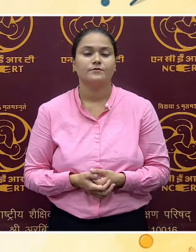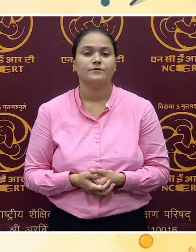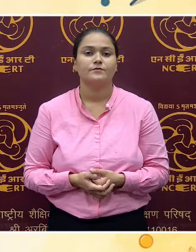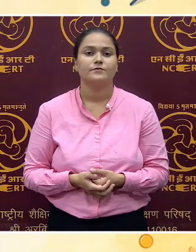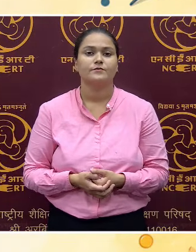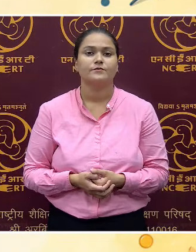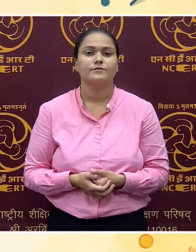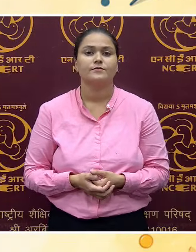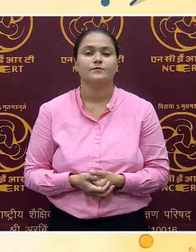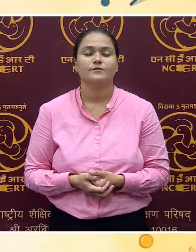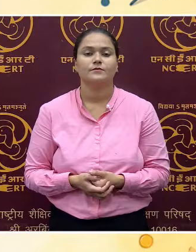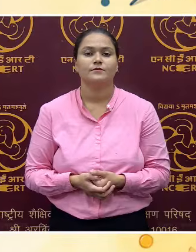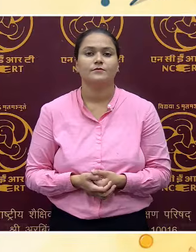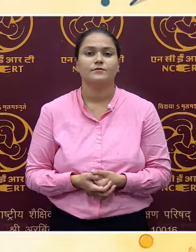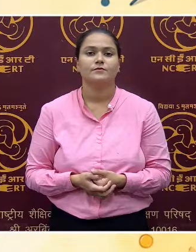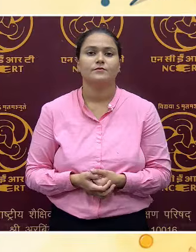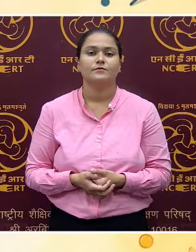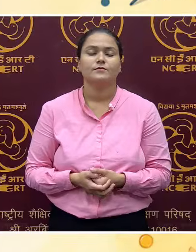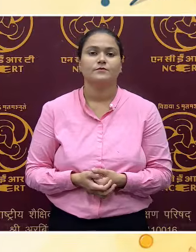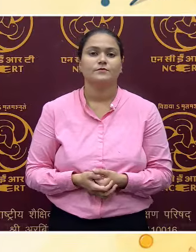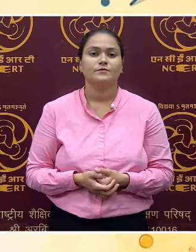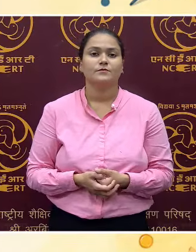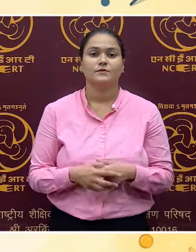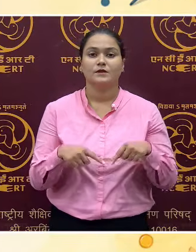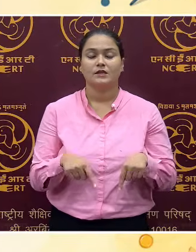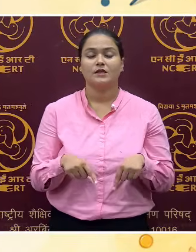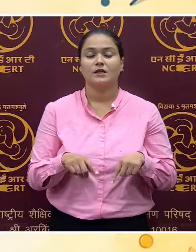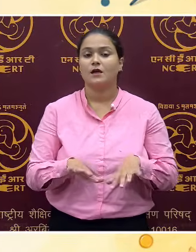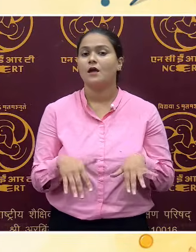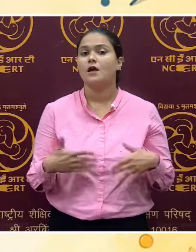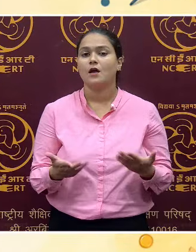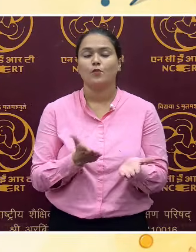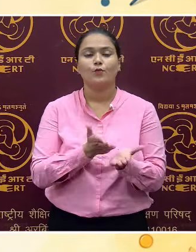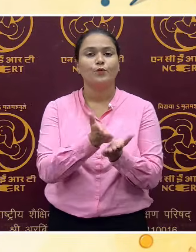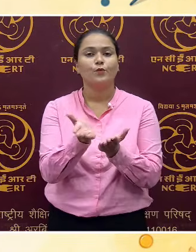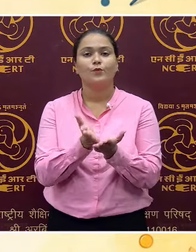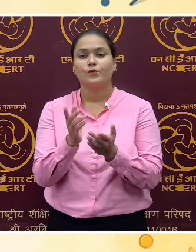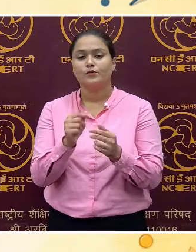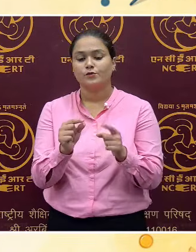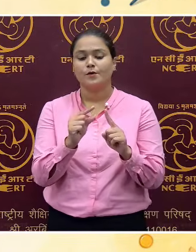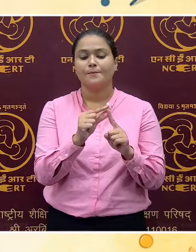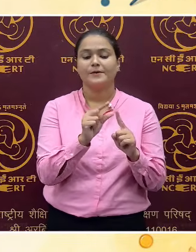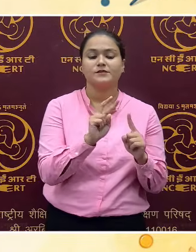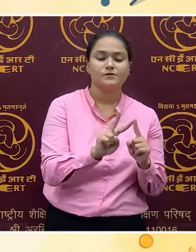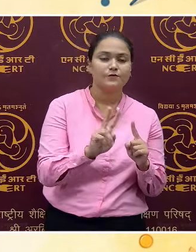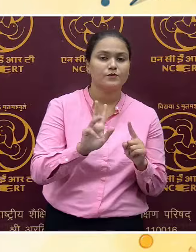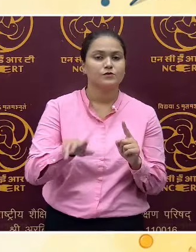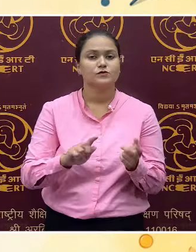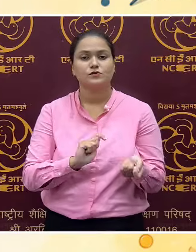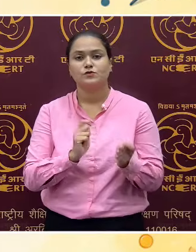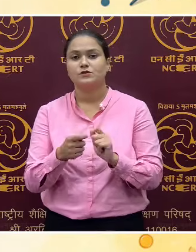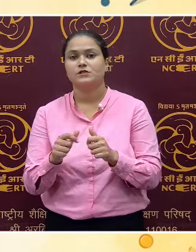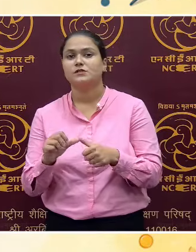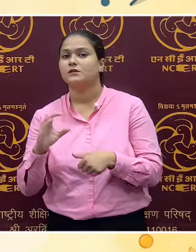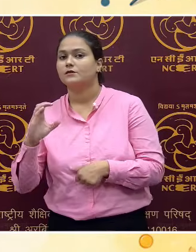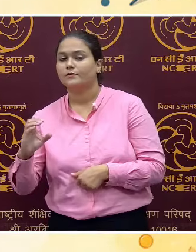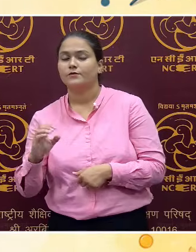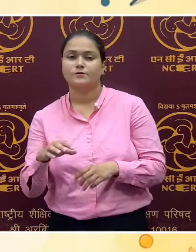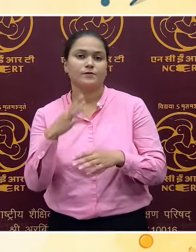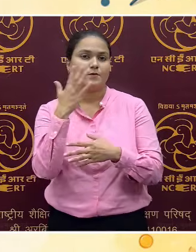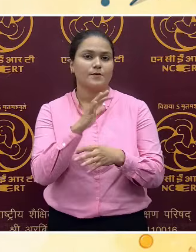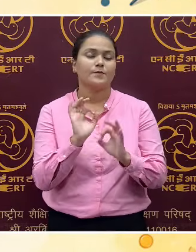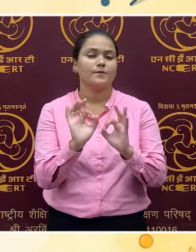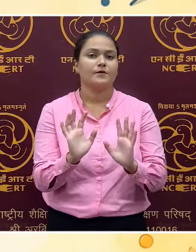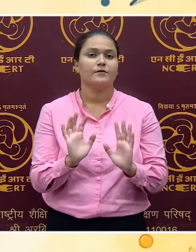me. Right. So this is how you convert passive voice to active voice sentences. Wonderful. So